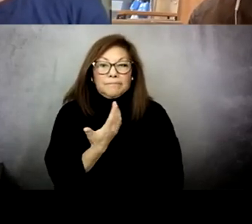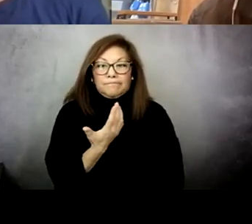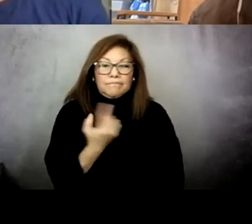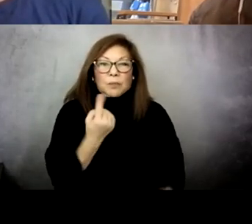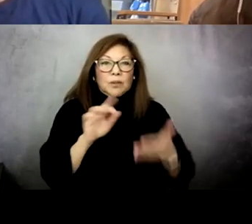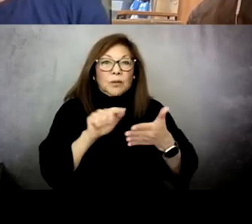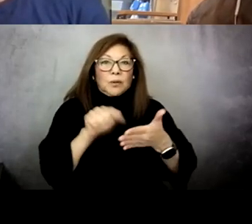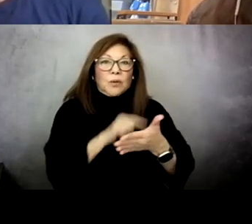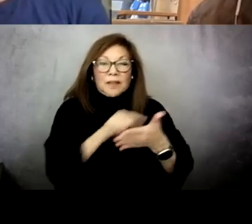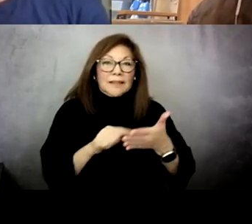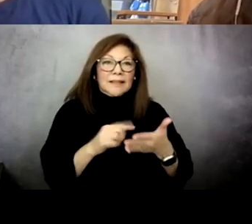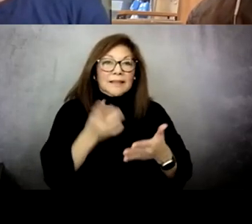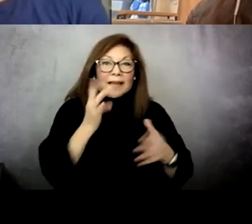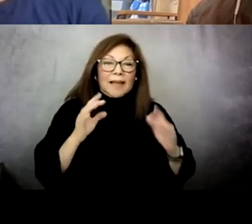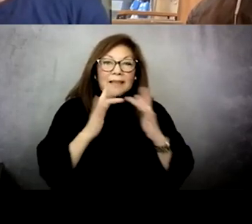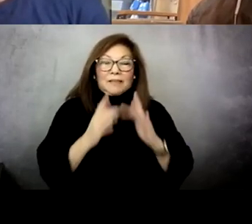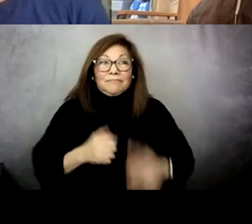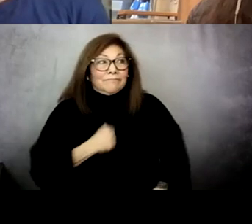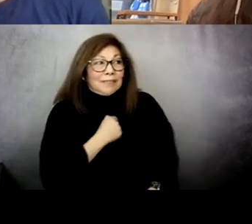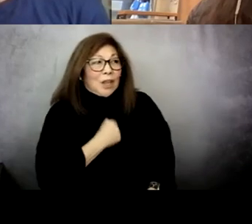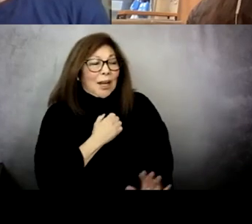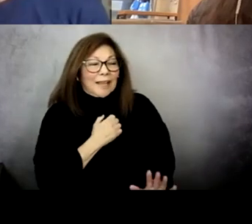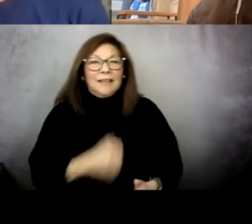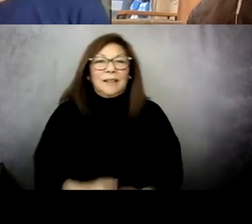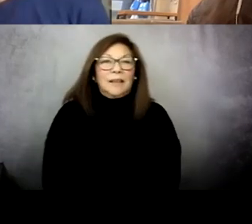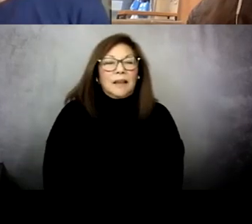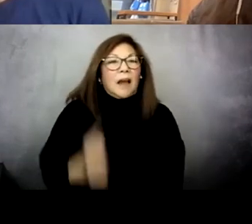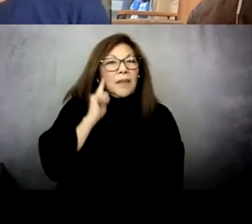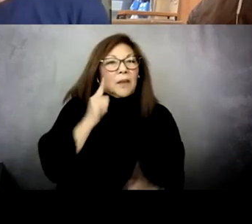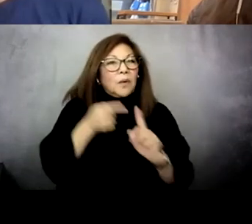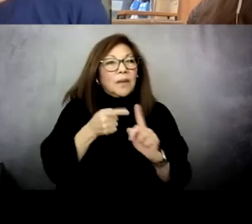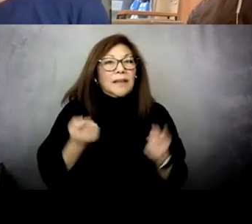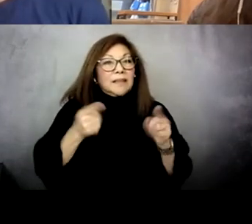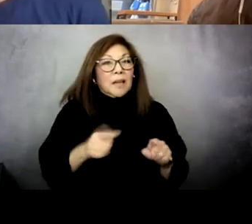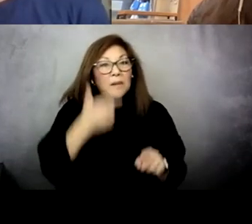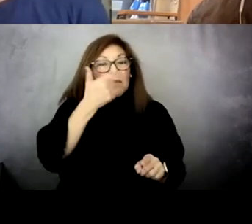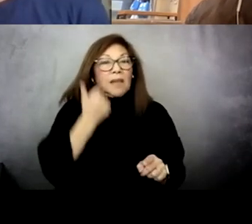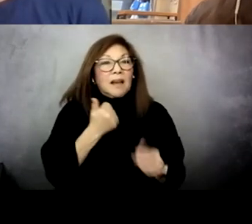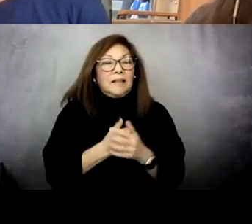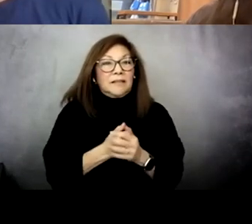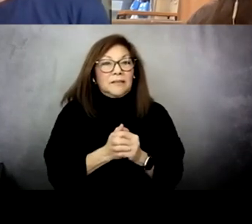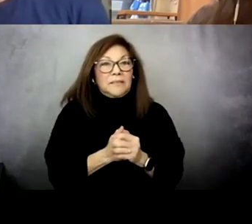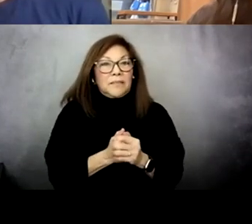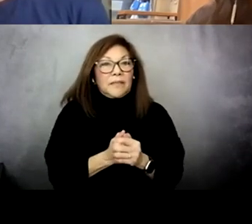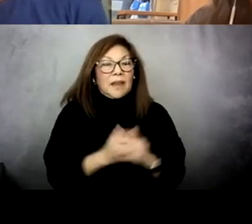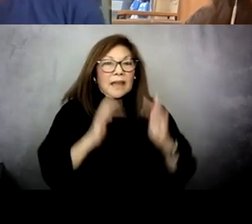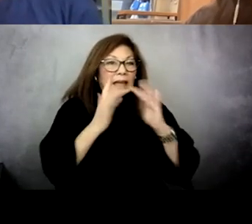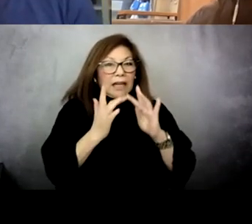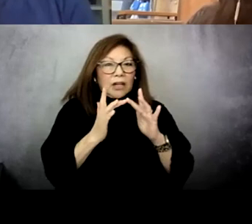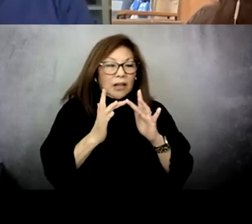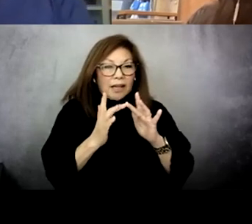like, sorry. But I think one thing that has happened because of, like, you know, internet outrage,